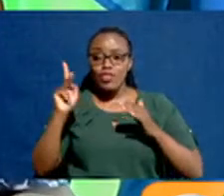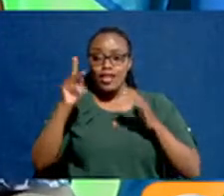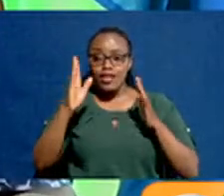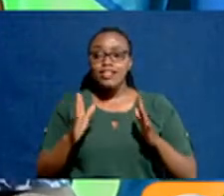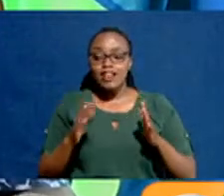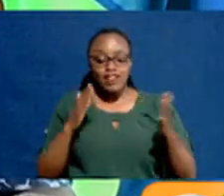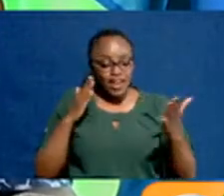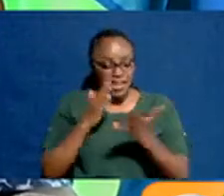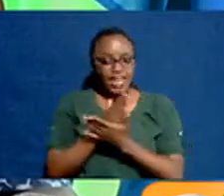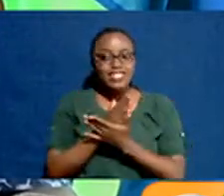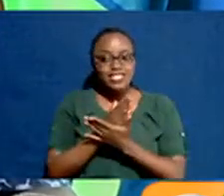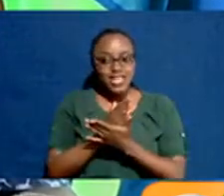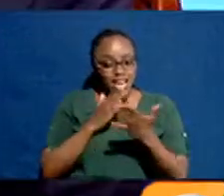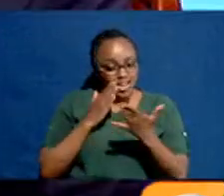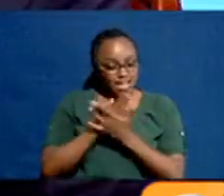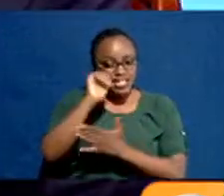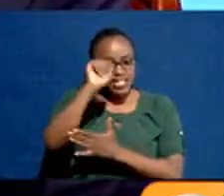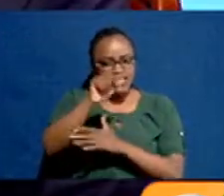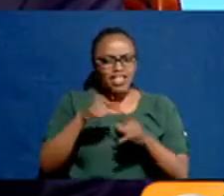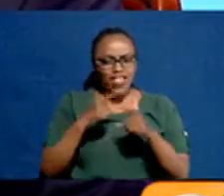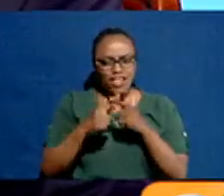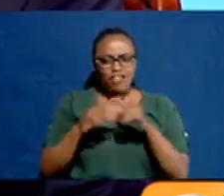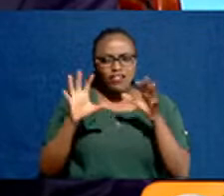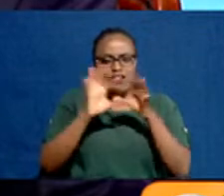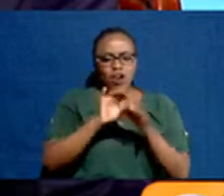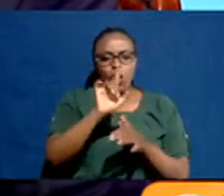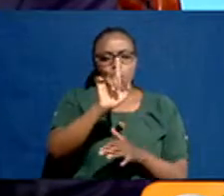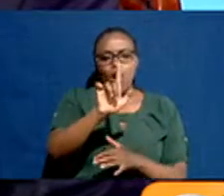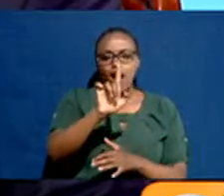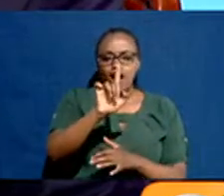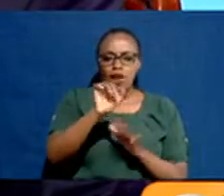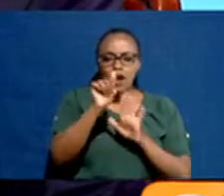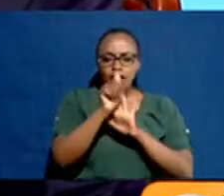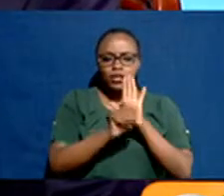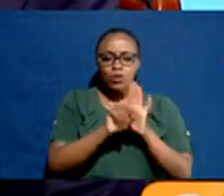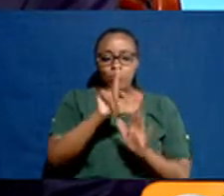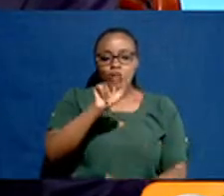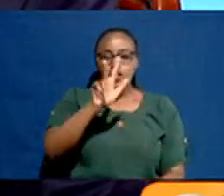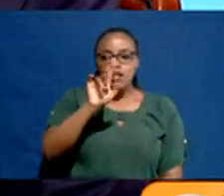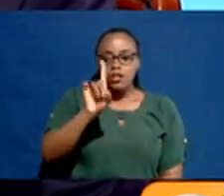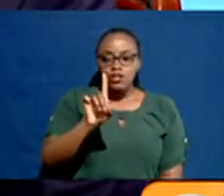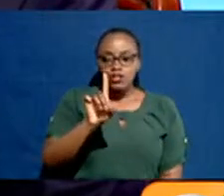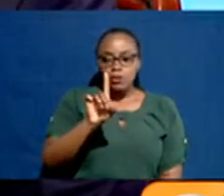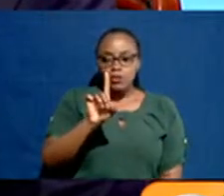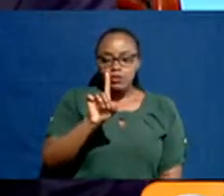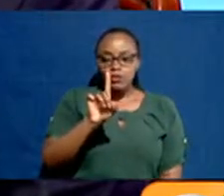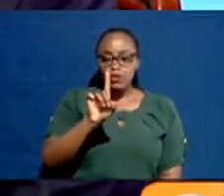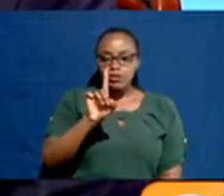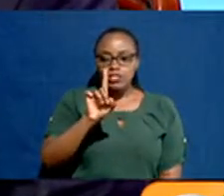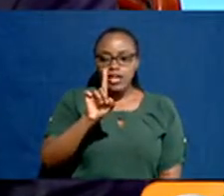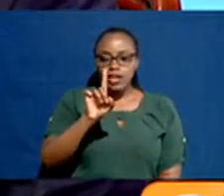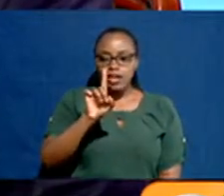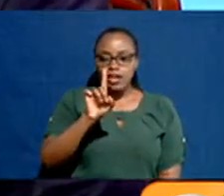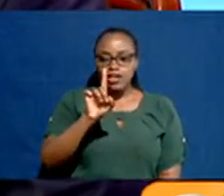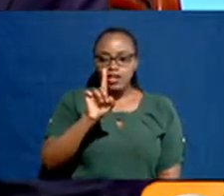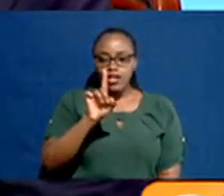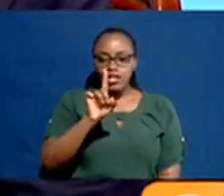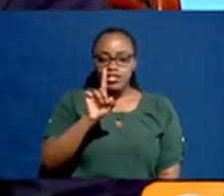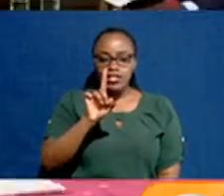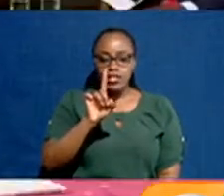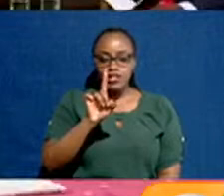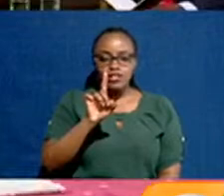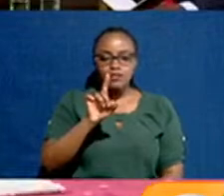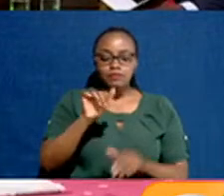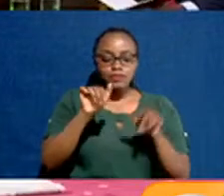a right choice, it's a right, and then tied to Article 131 as the presidency, the symbol of unity. That is so true. So in essence,